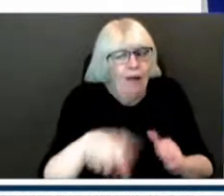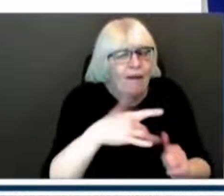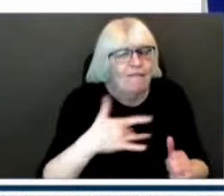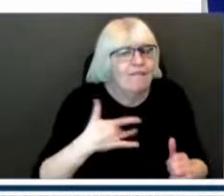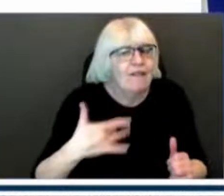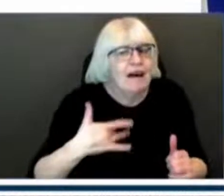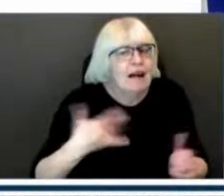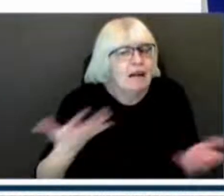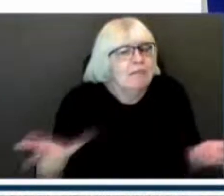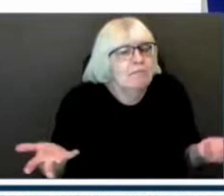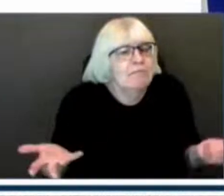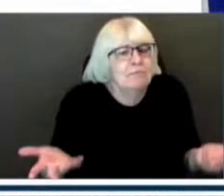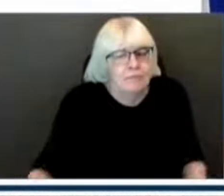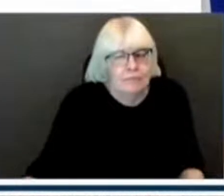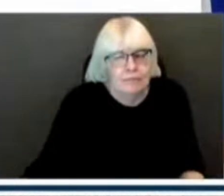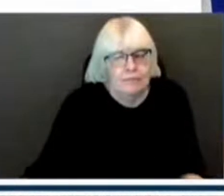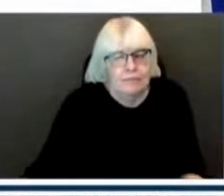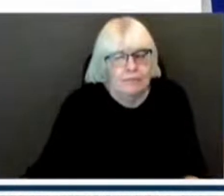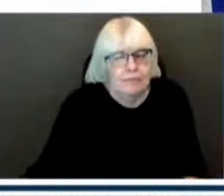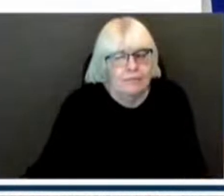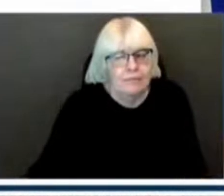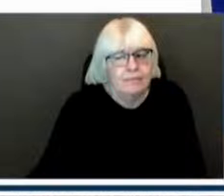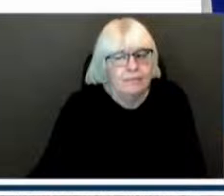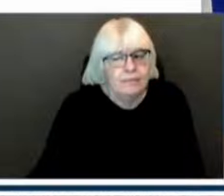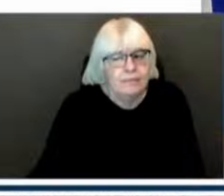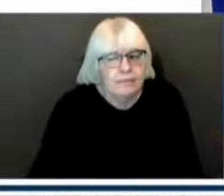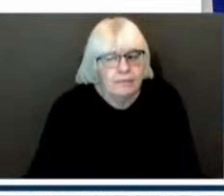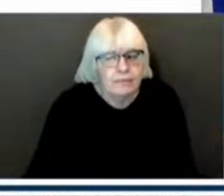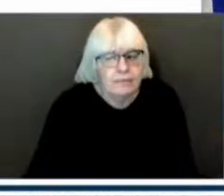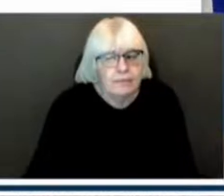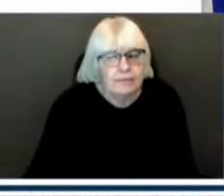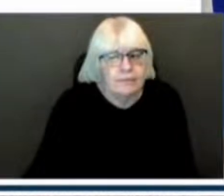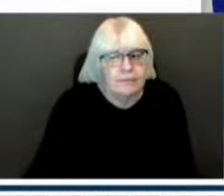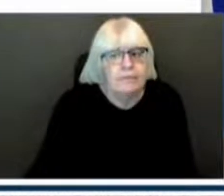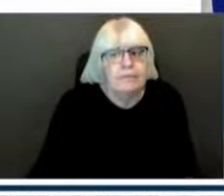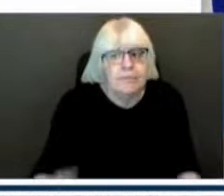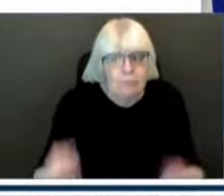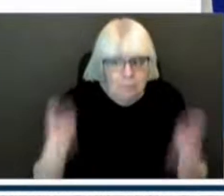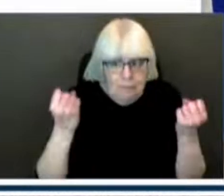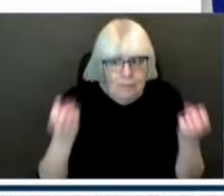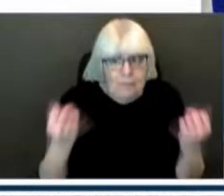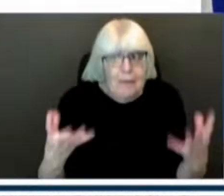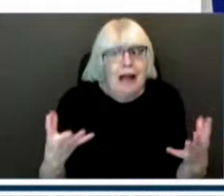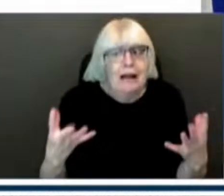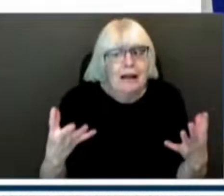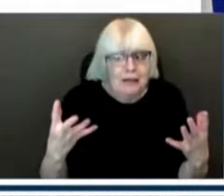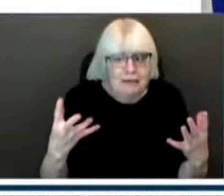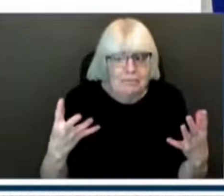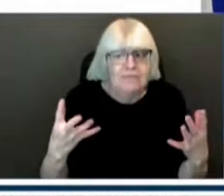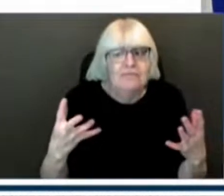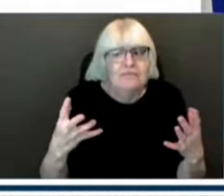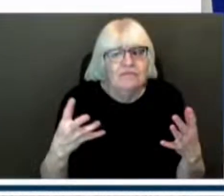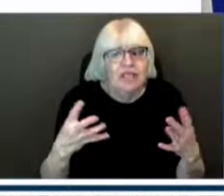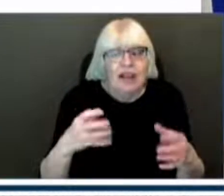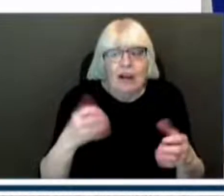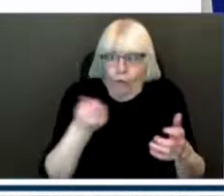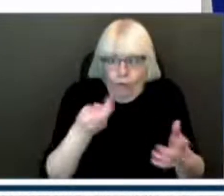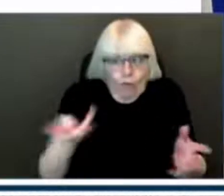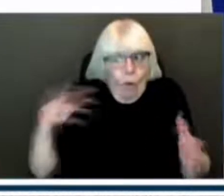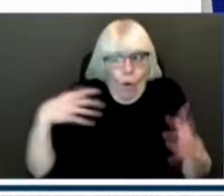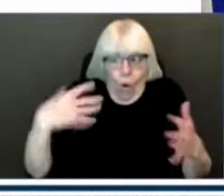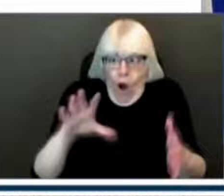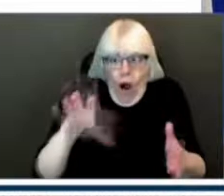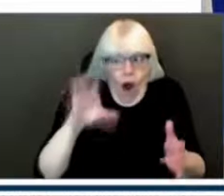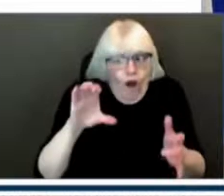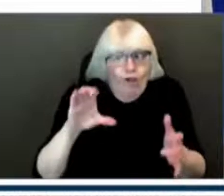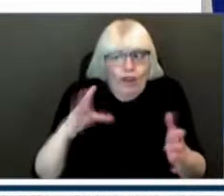thank the CCAs. We had a great crowd last night, a few hundred of them on and basically it was a listening where they were sharing the